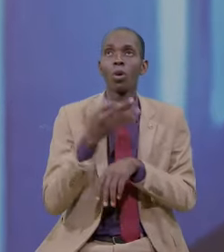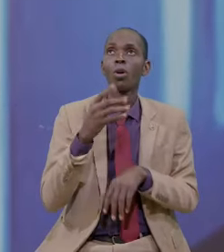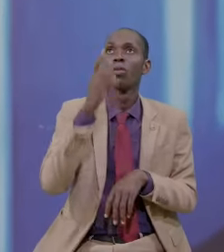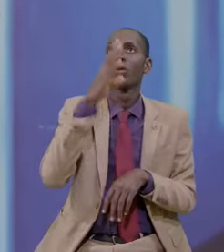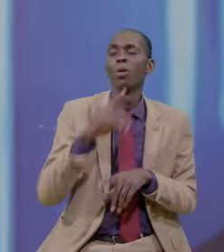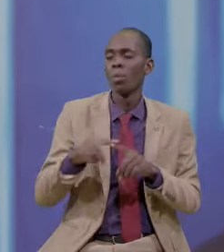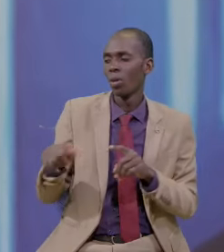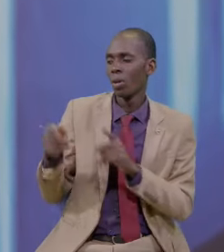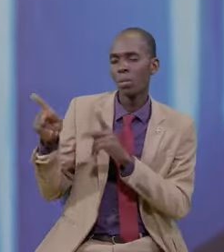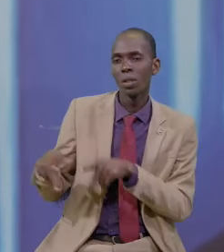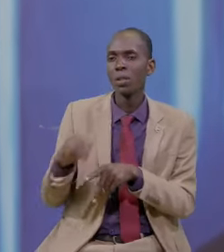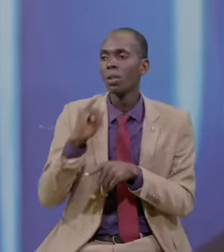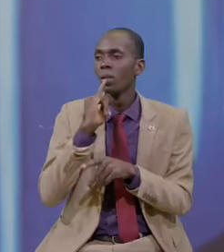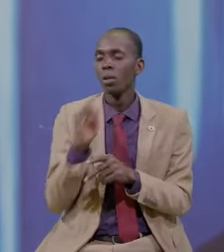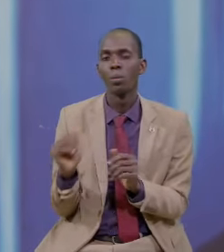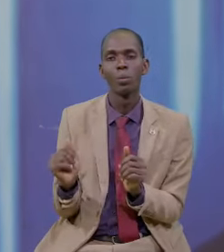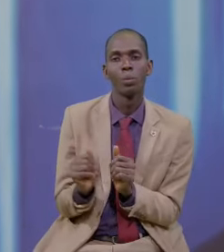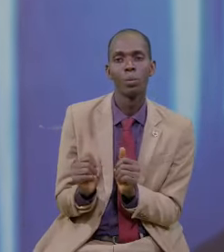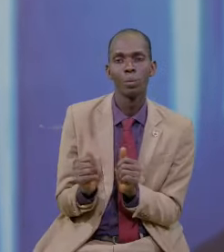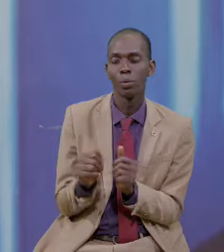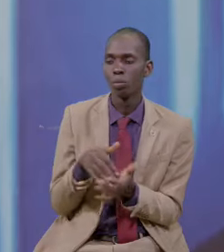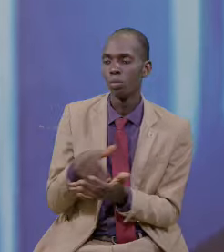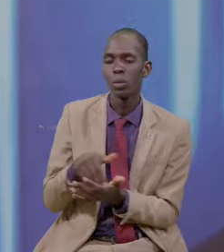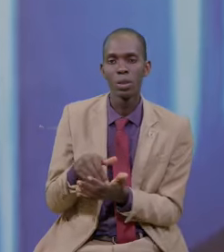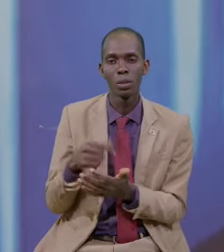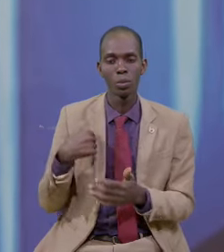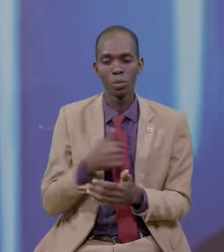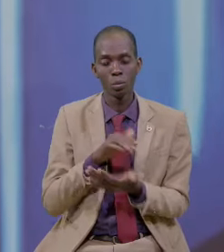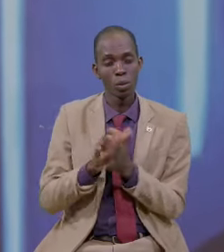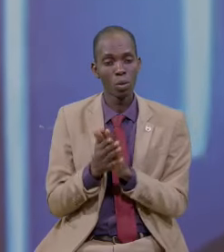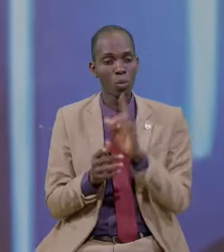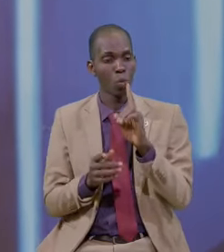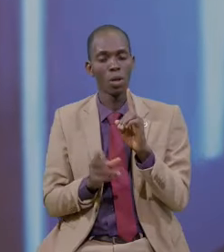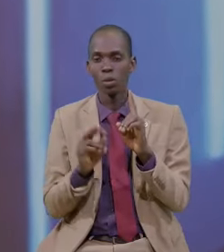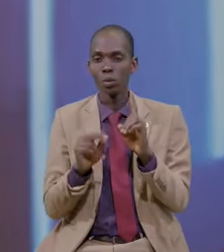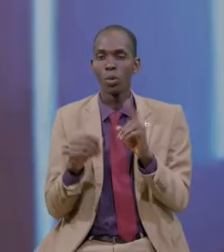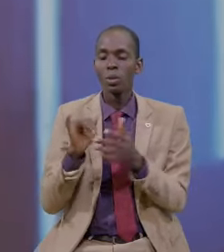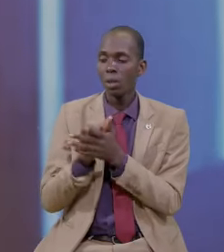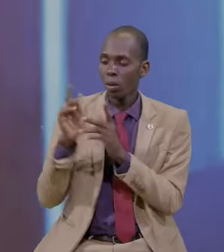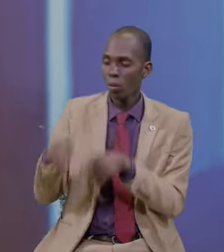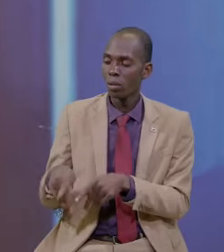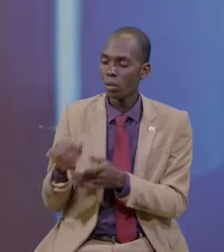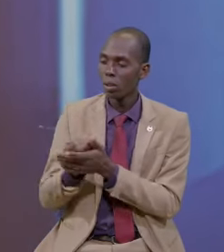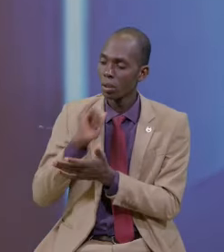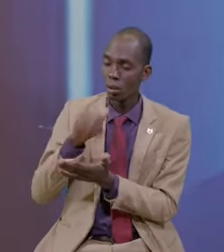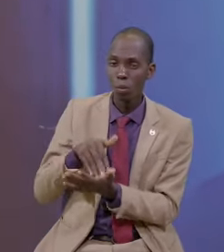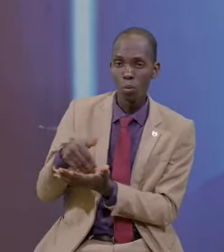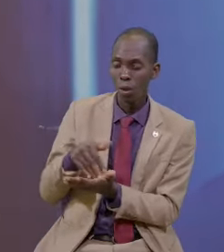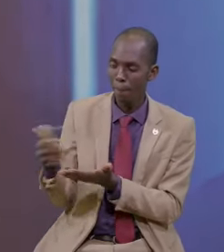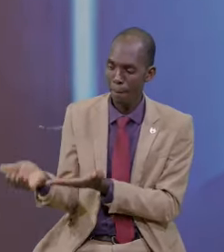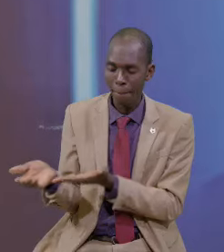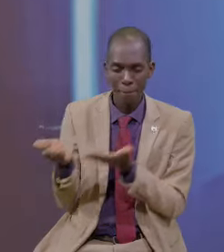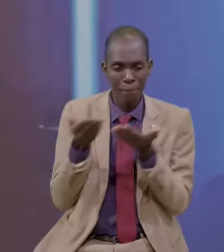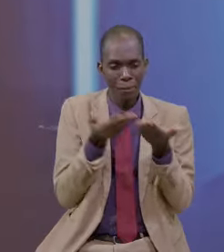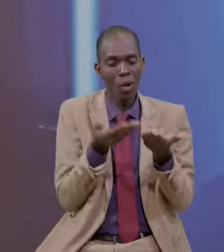room. We are one. No, we bring that one in the cold room, set him on fire. We